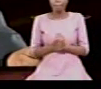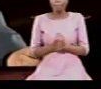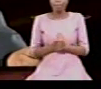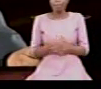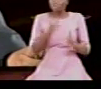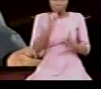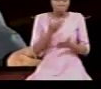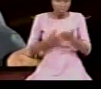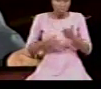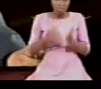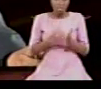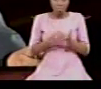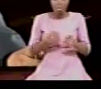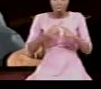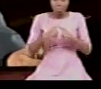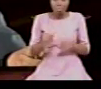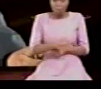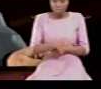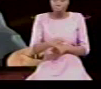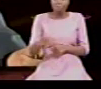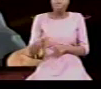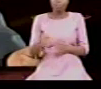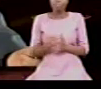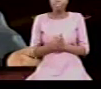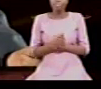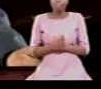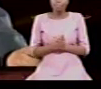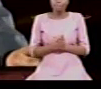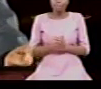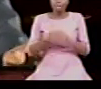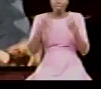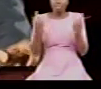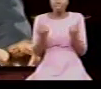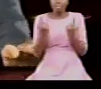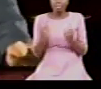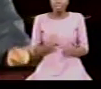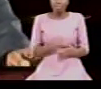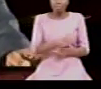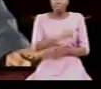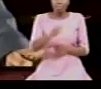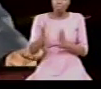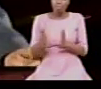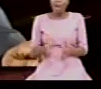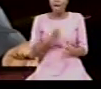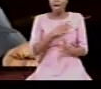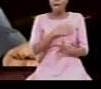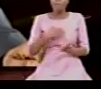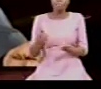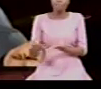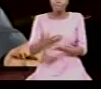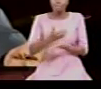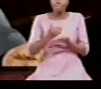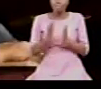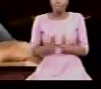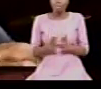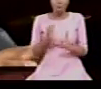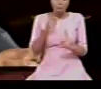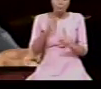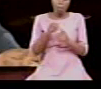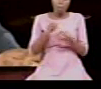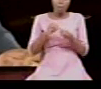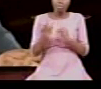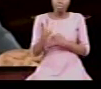he is sowing. So that's point number one, transgressing sower and reaper. Point number two,